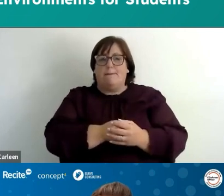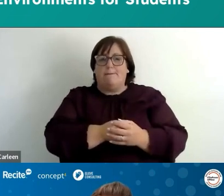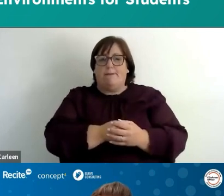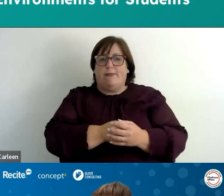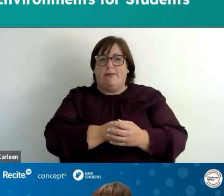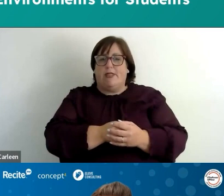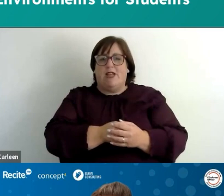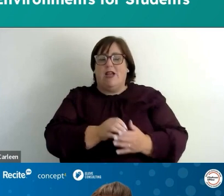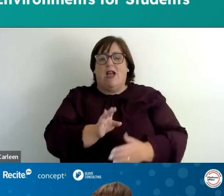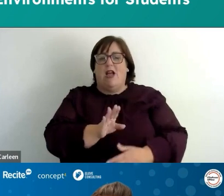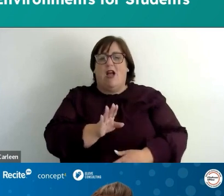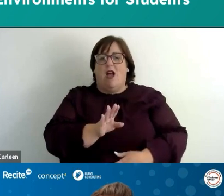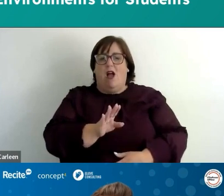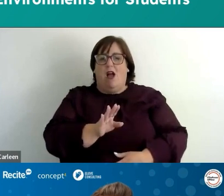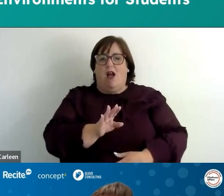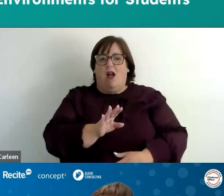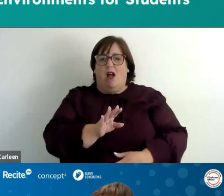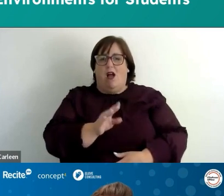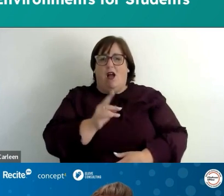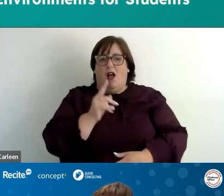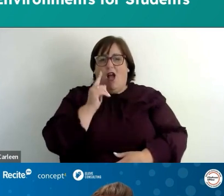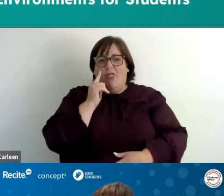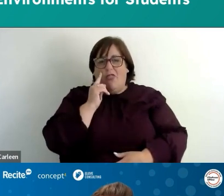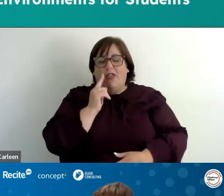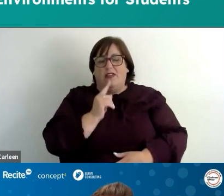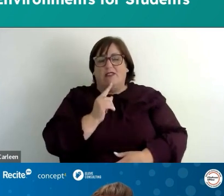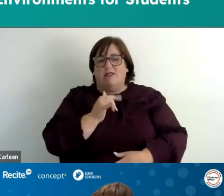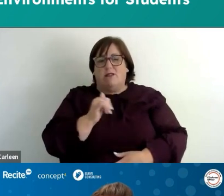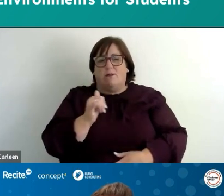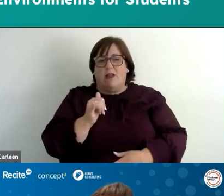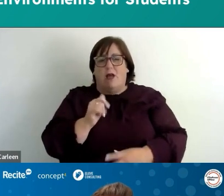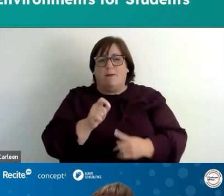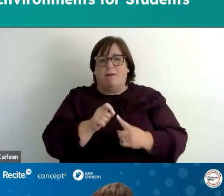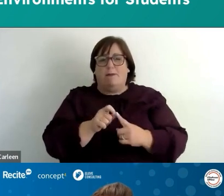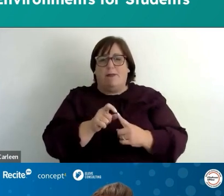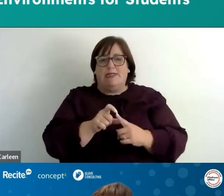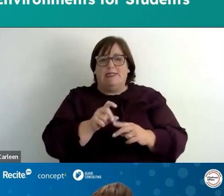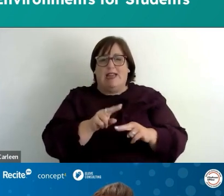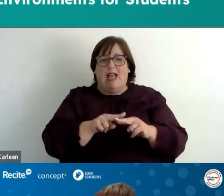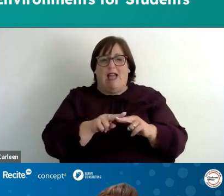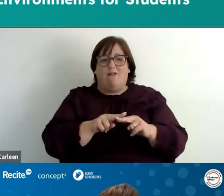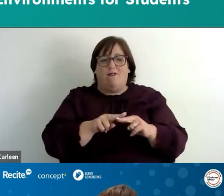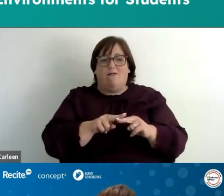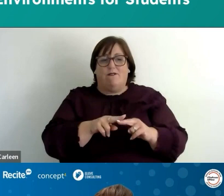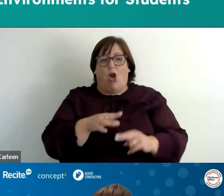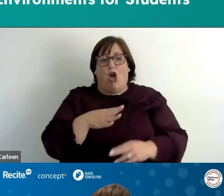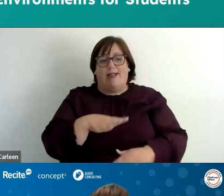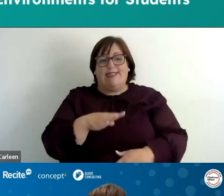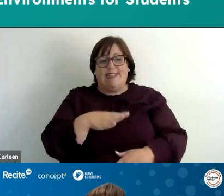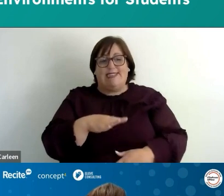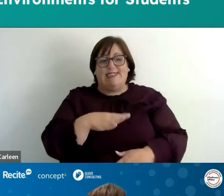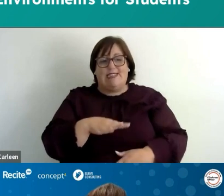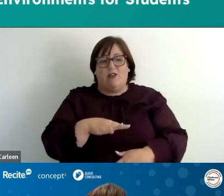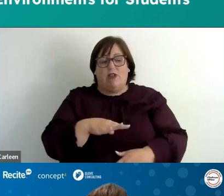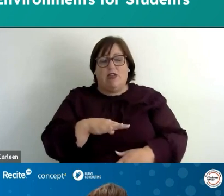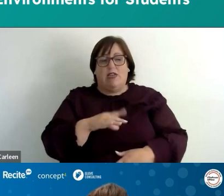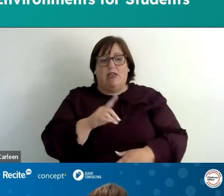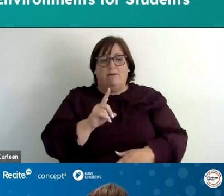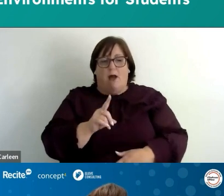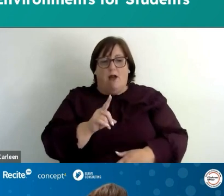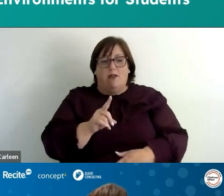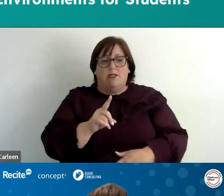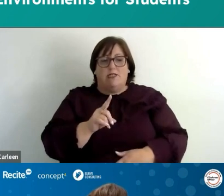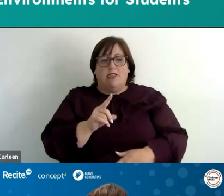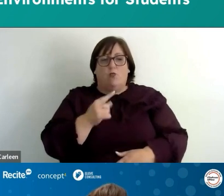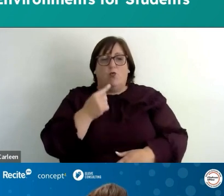So I wouldn't be against using PDFs online per se, but it would be really easy to use